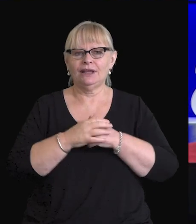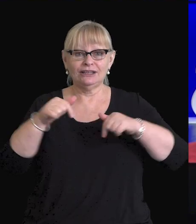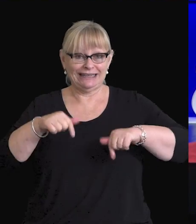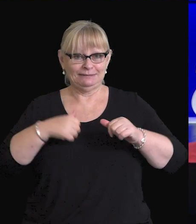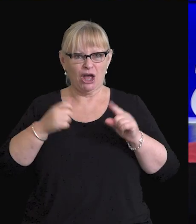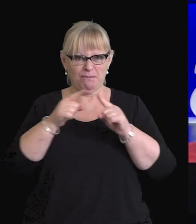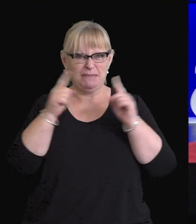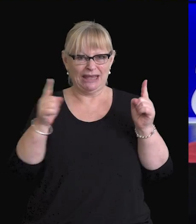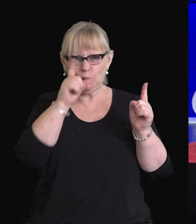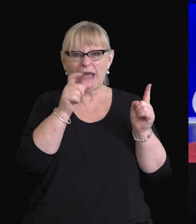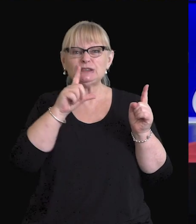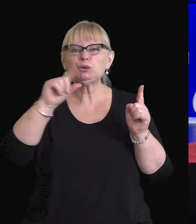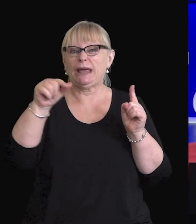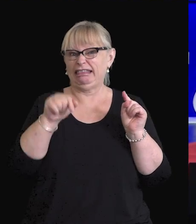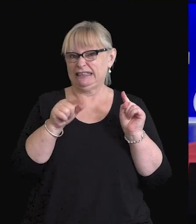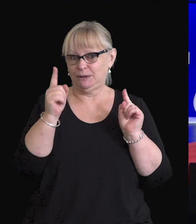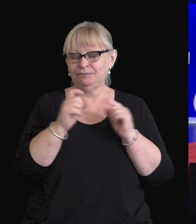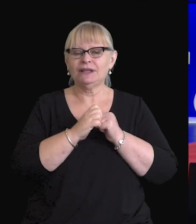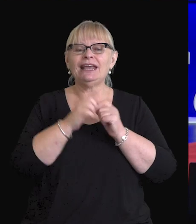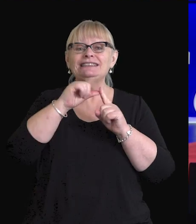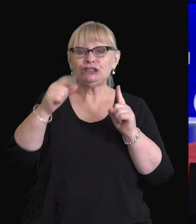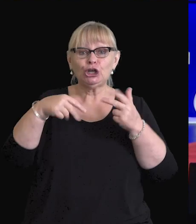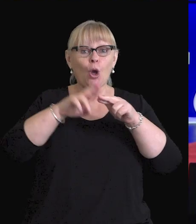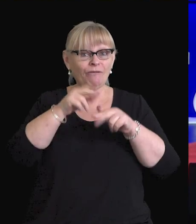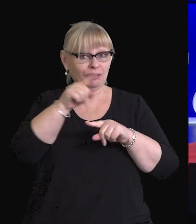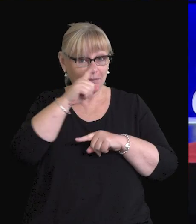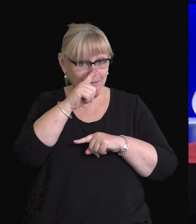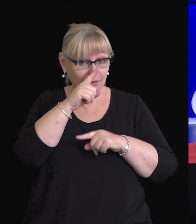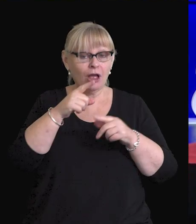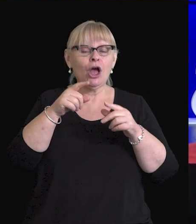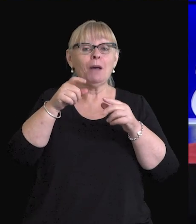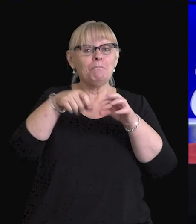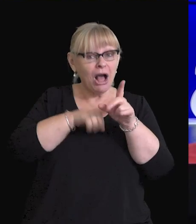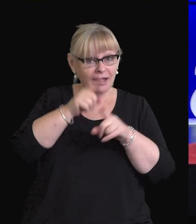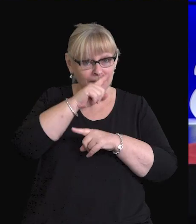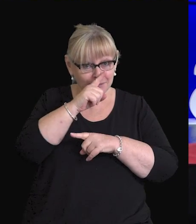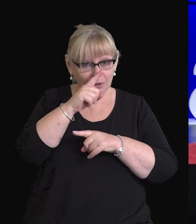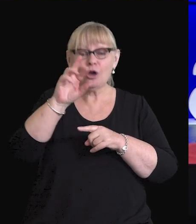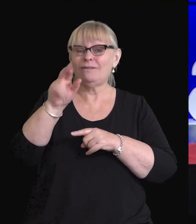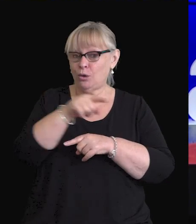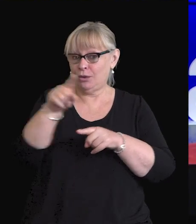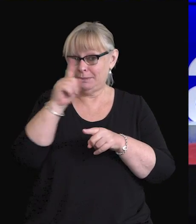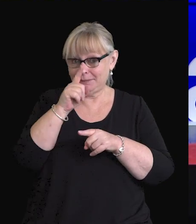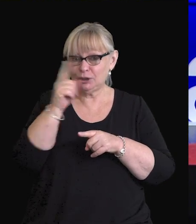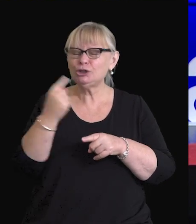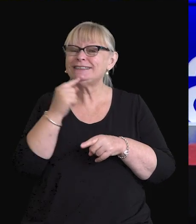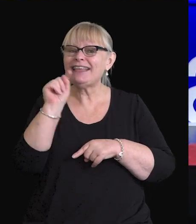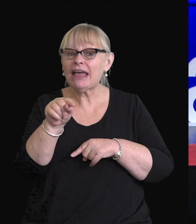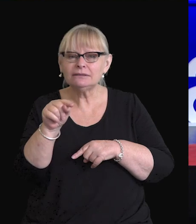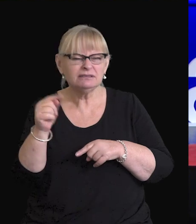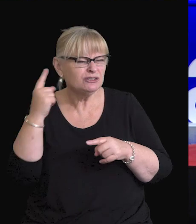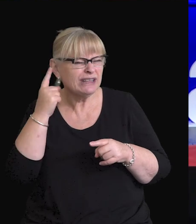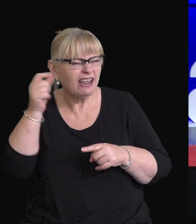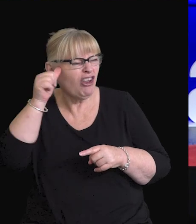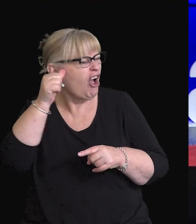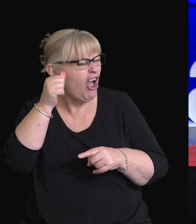And here's my big line. You can tweet this one if you want. Digital of the people, by the people, and for the people. Who said it? Sounds